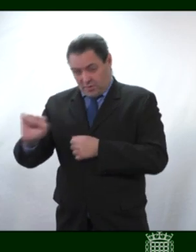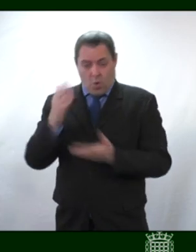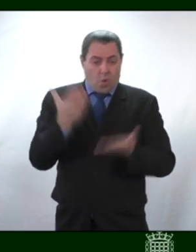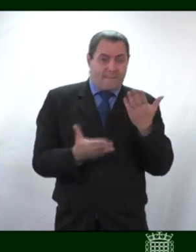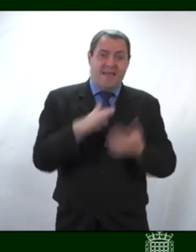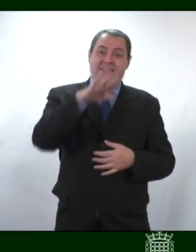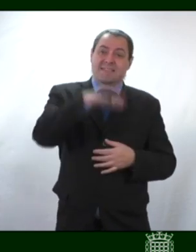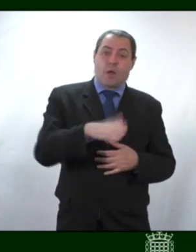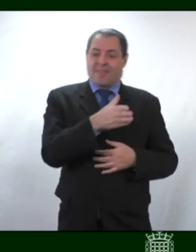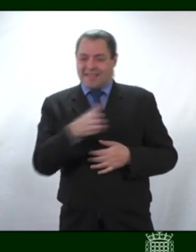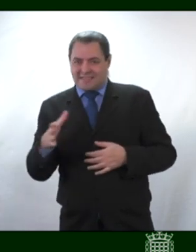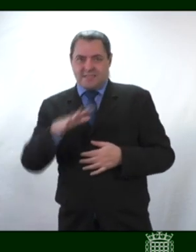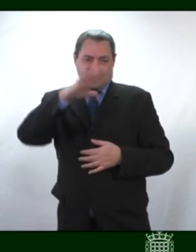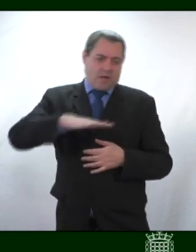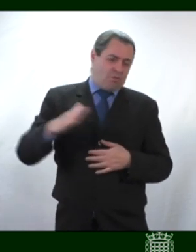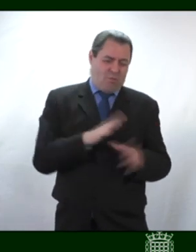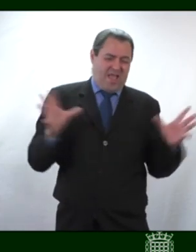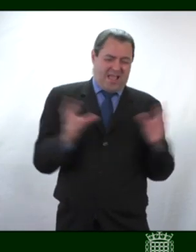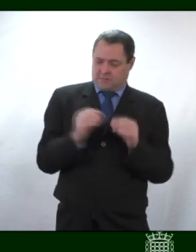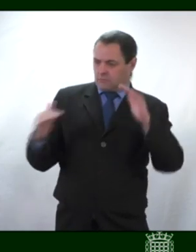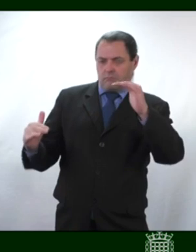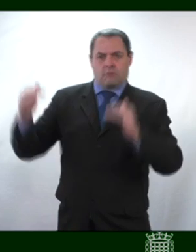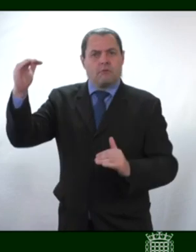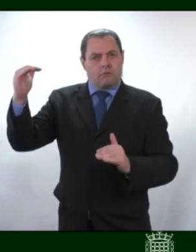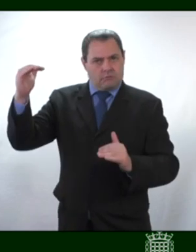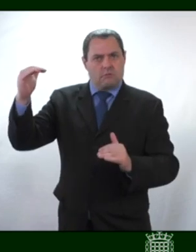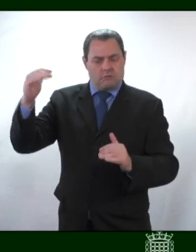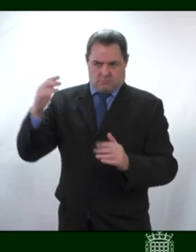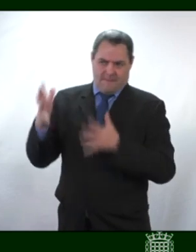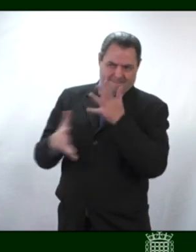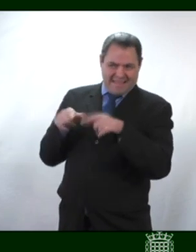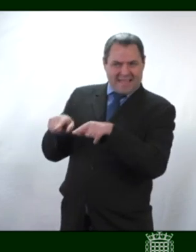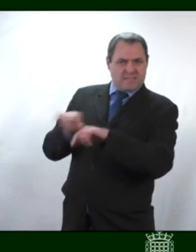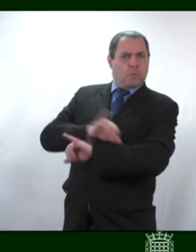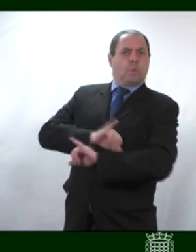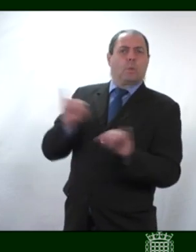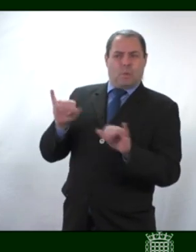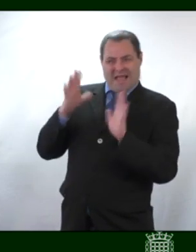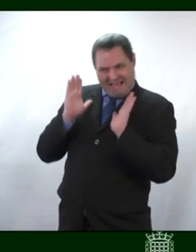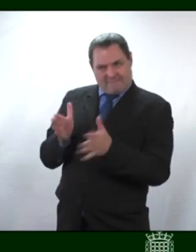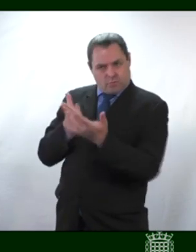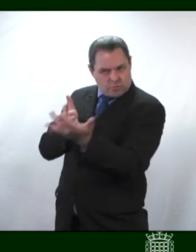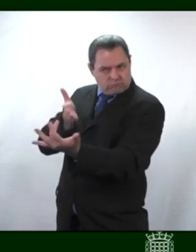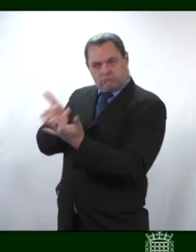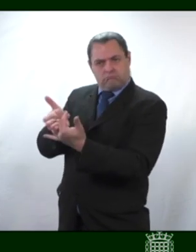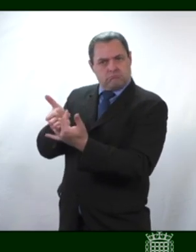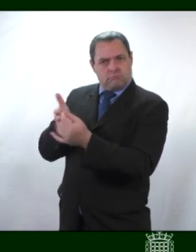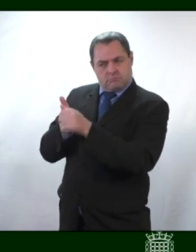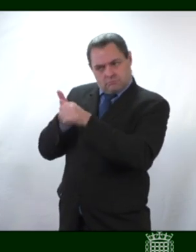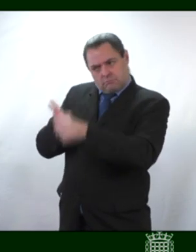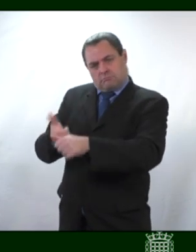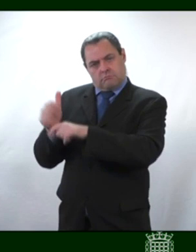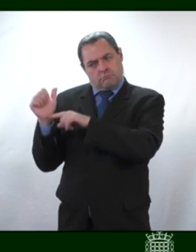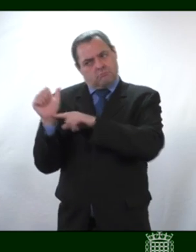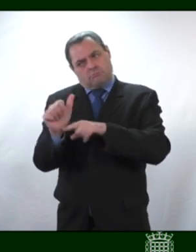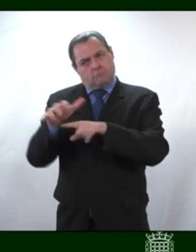As a result, we need to take further action to protect lives and livelihoods in Greater Manchester. So, informed by